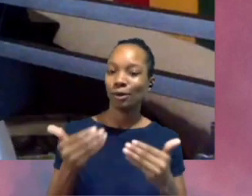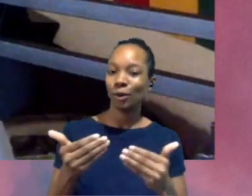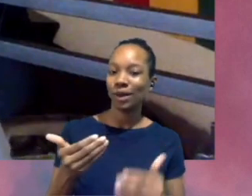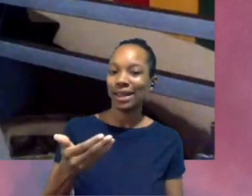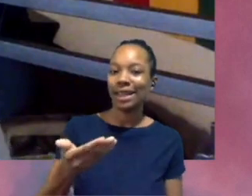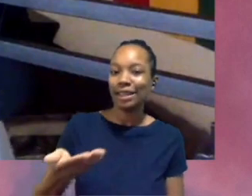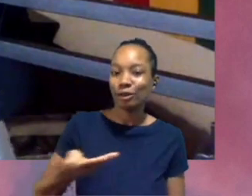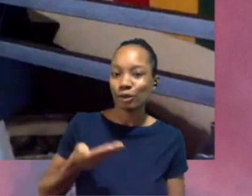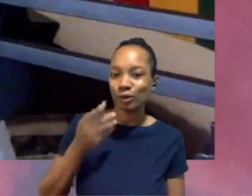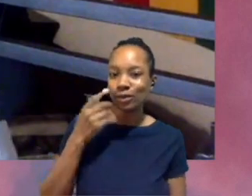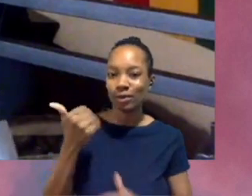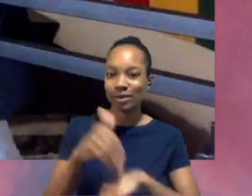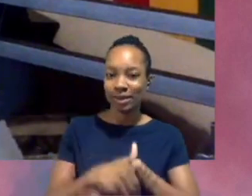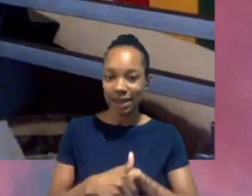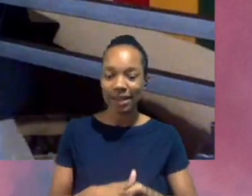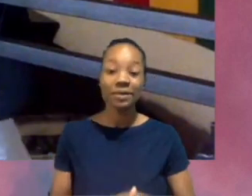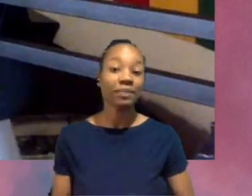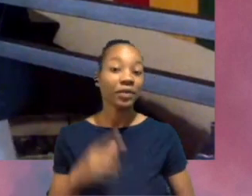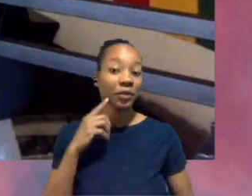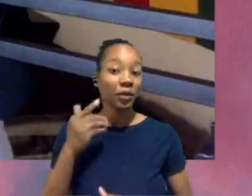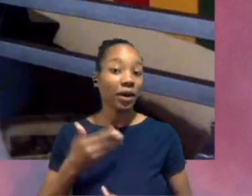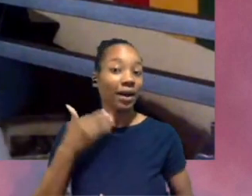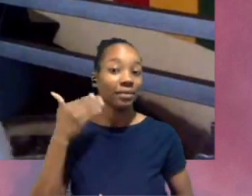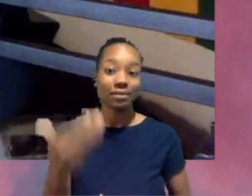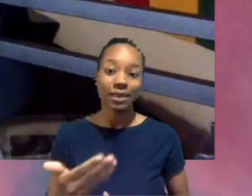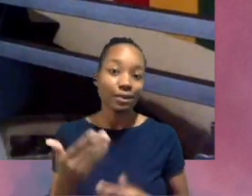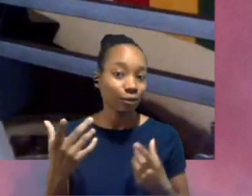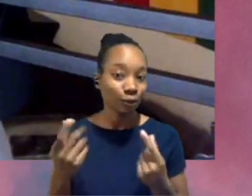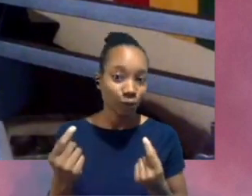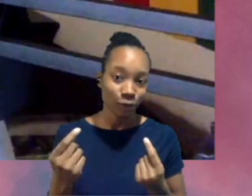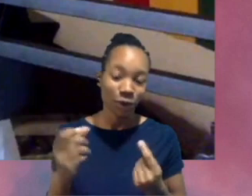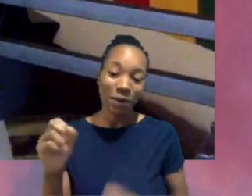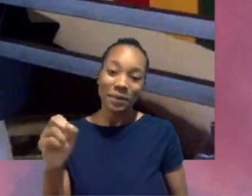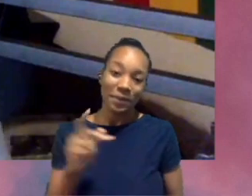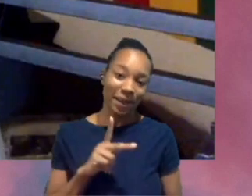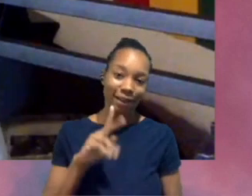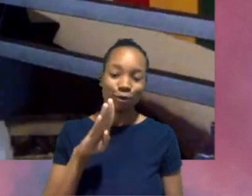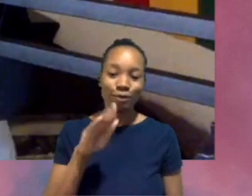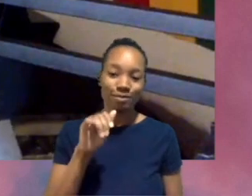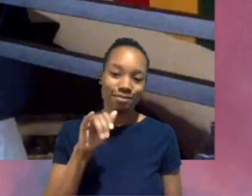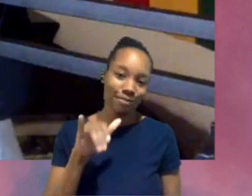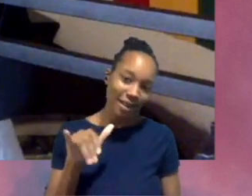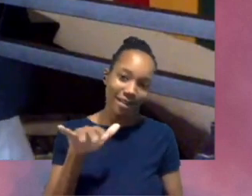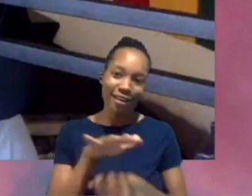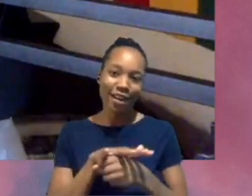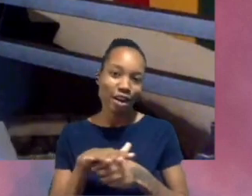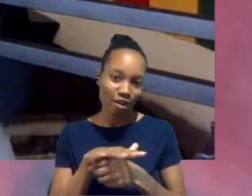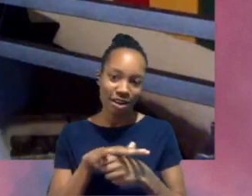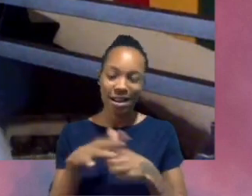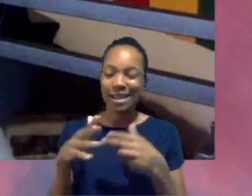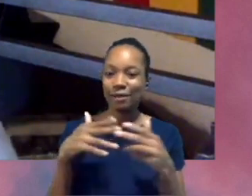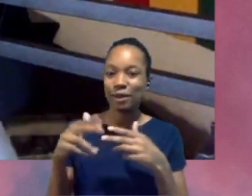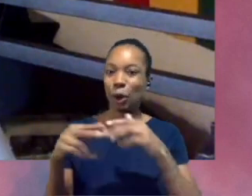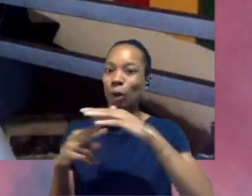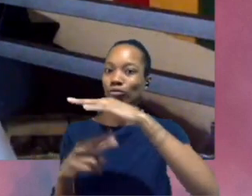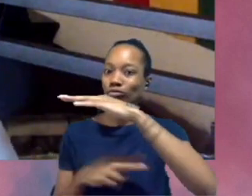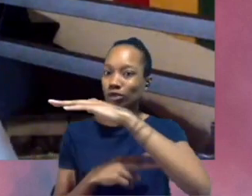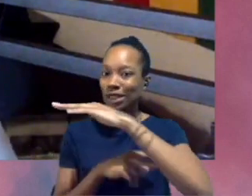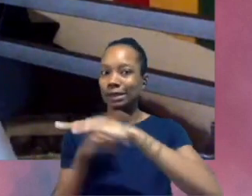and we bringing it for this next poet, we bringing it back to the Bay, okay, albeit the other side of the bridge from me. It's all